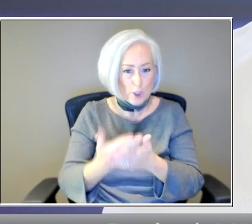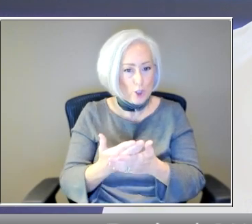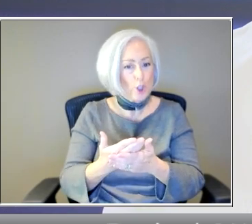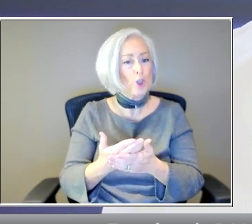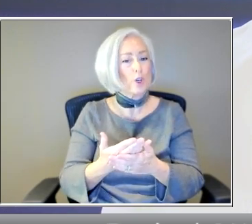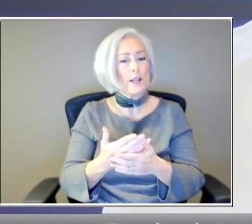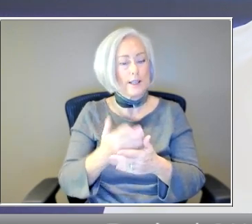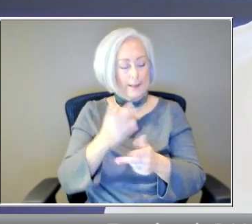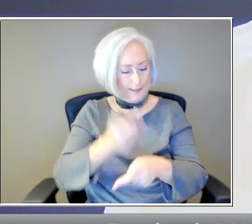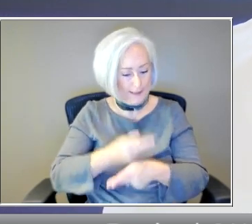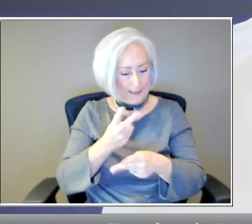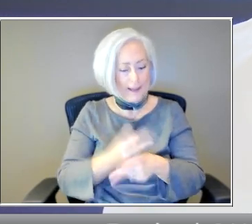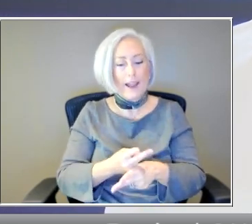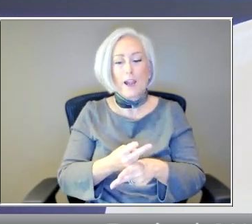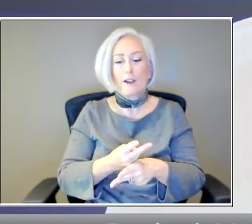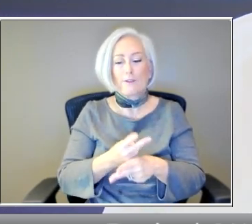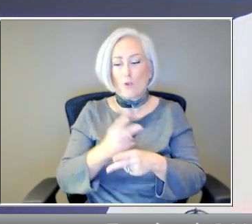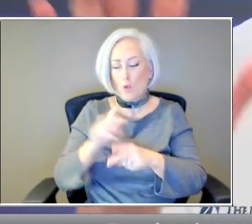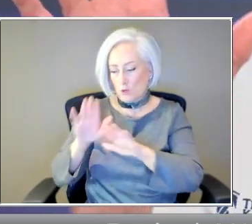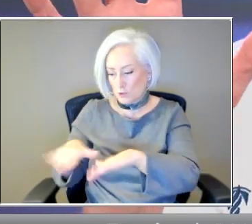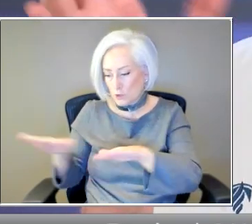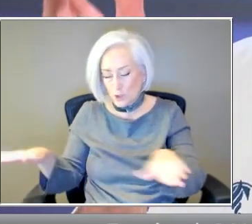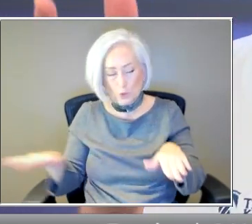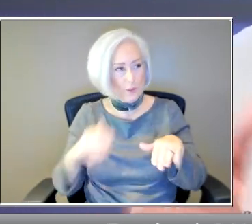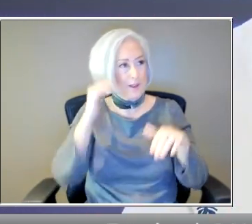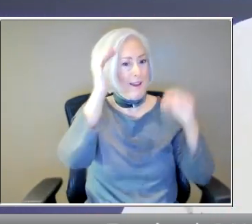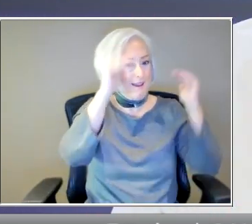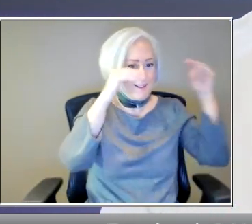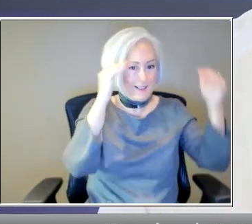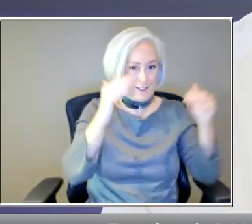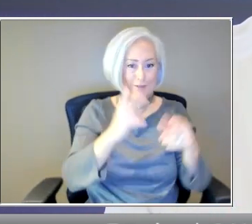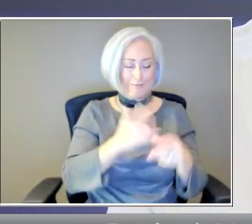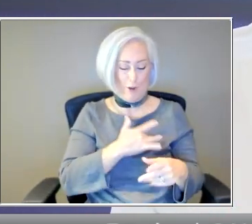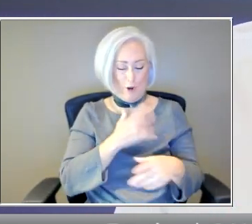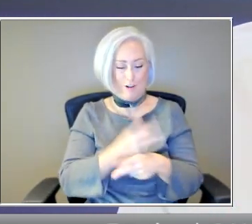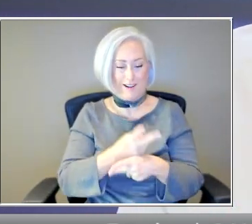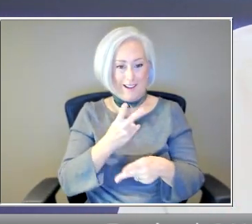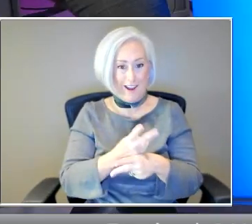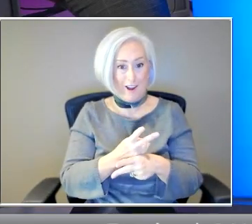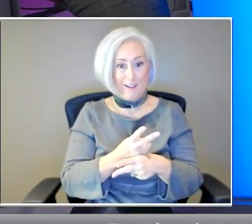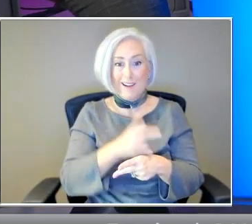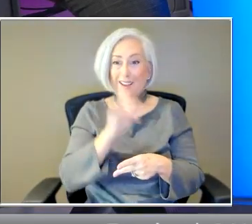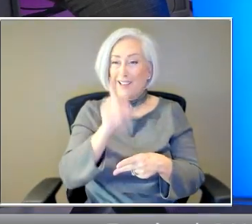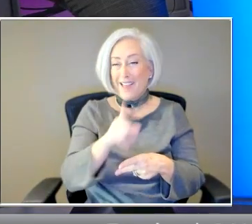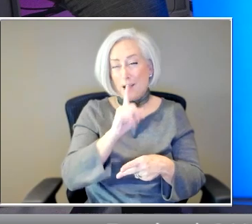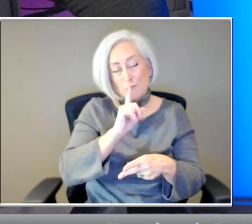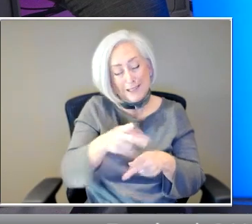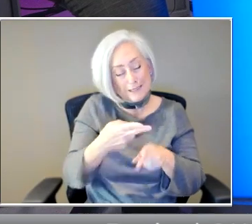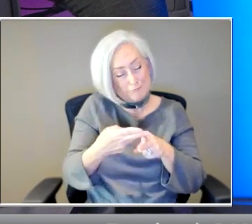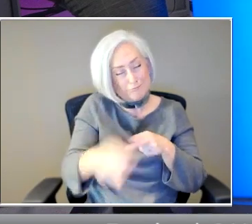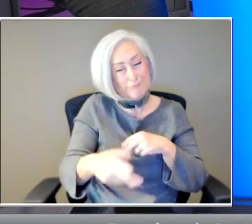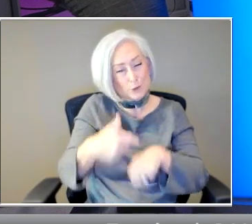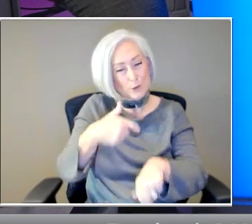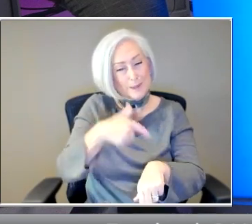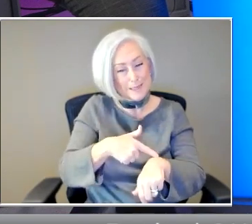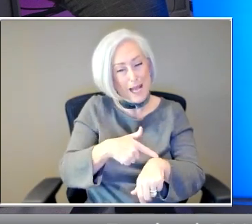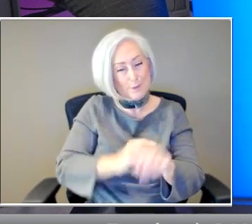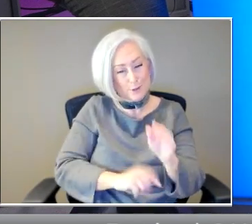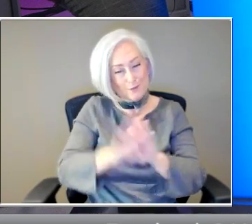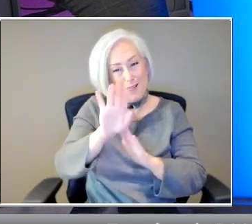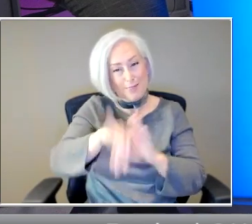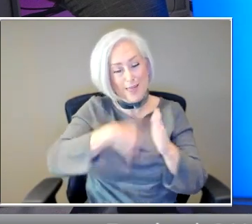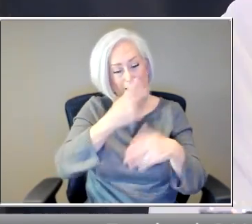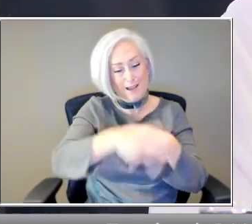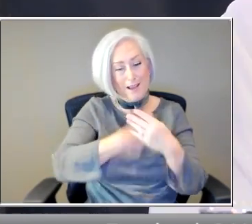in a what, when you zoom out, is actually a pretty short time. Yeah, Right. I'm amazed at the volume of patients,